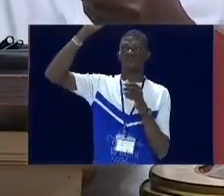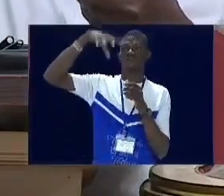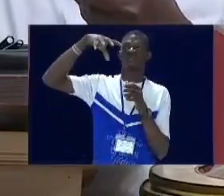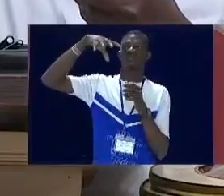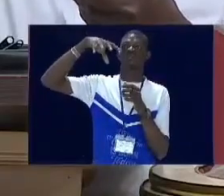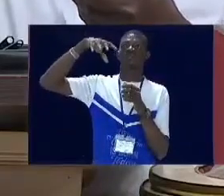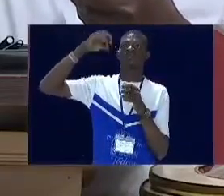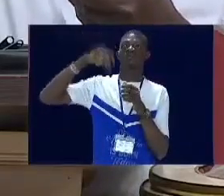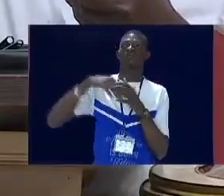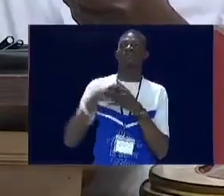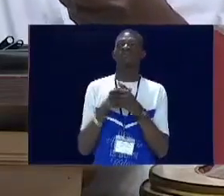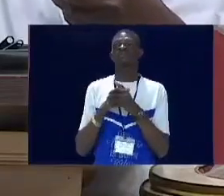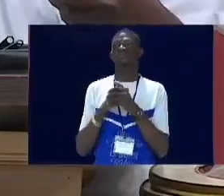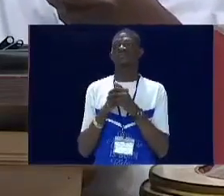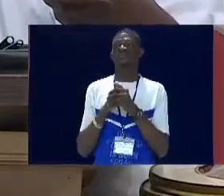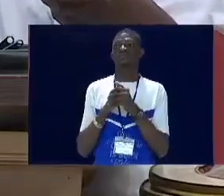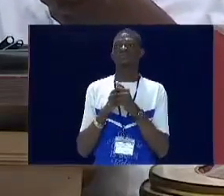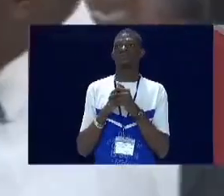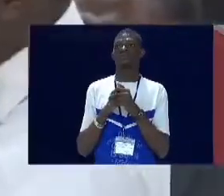He